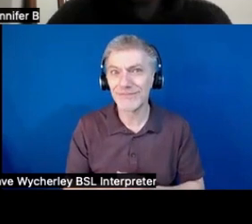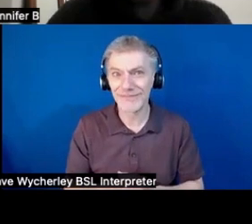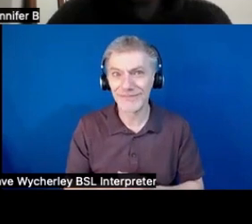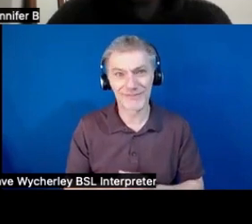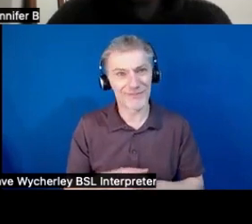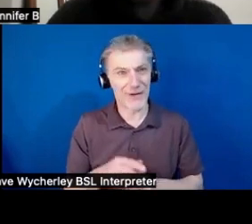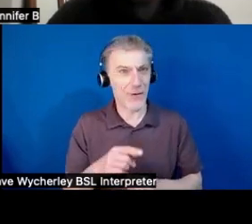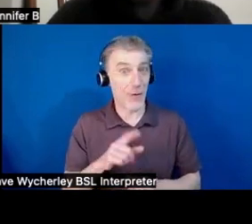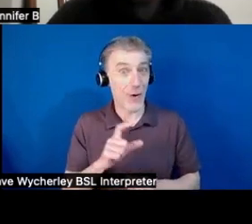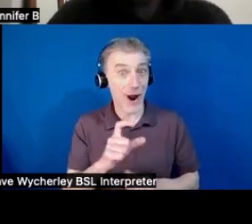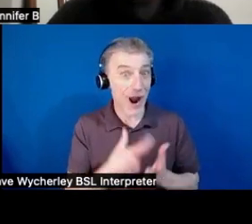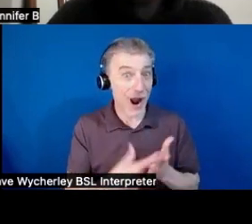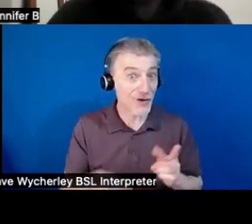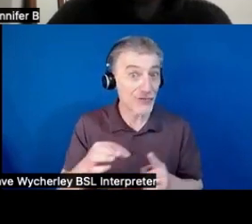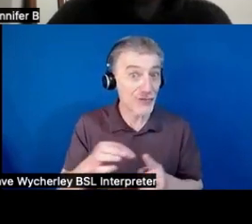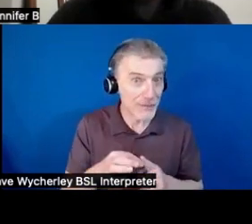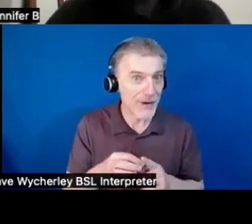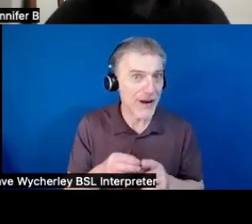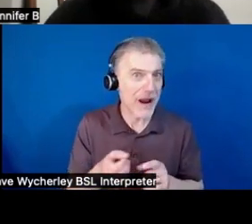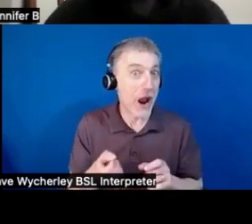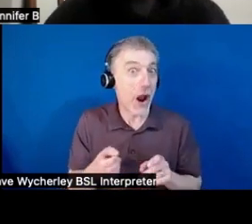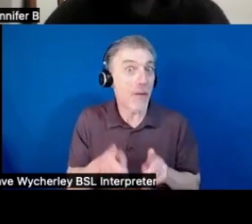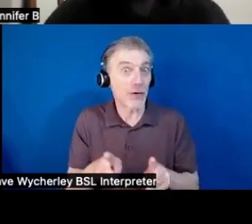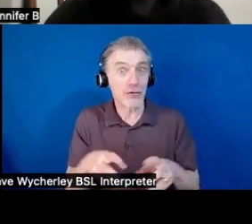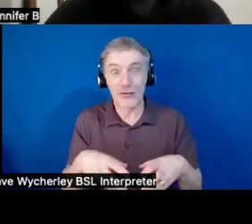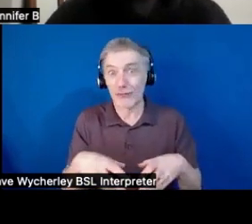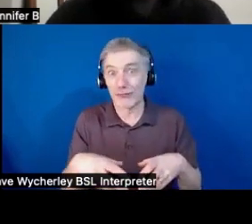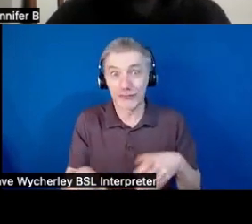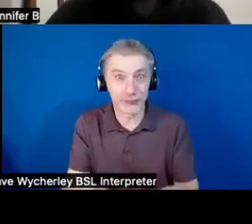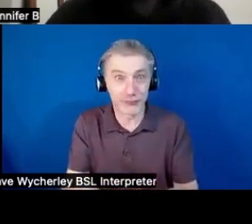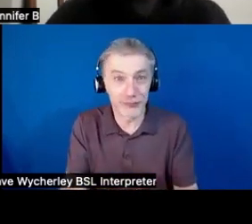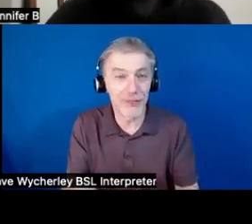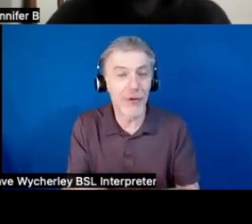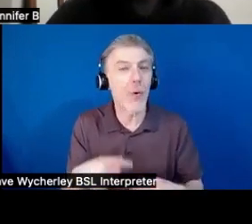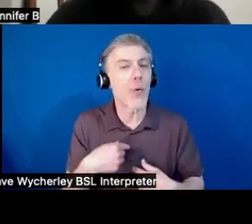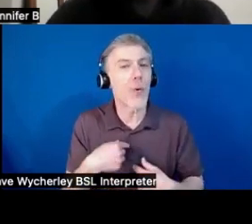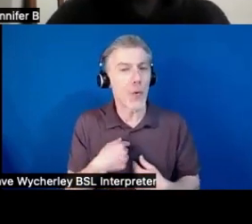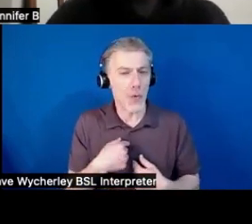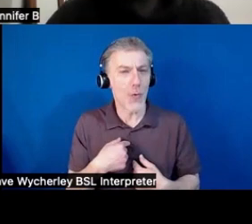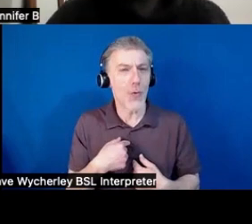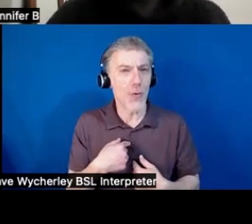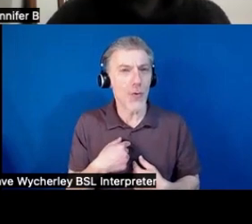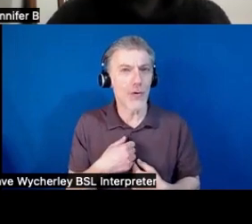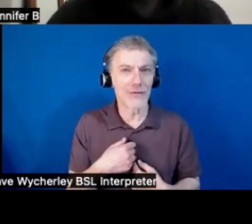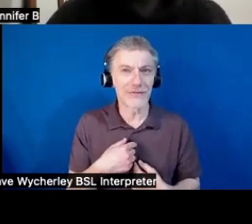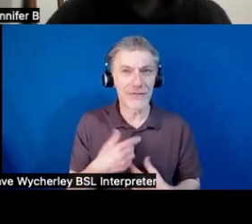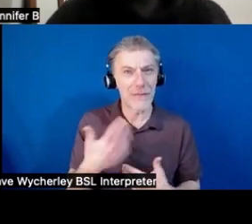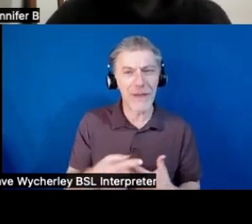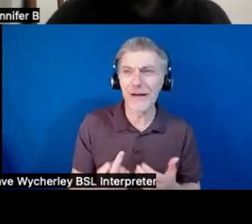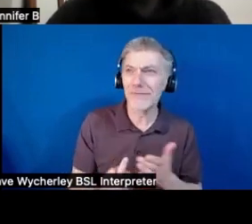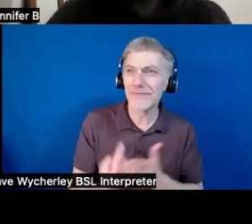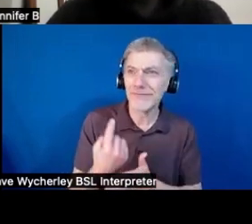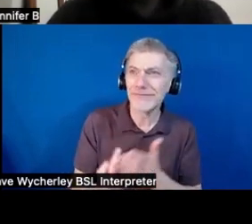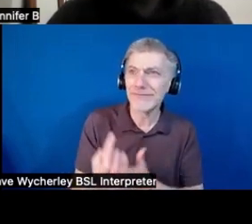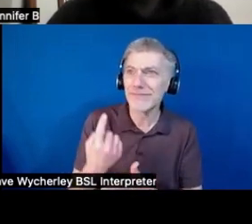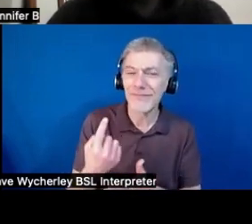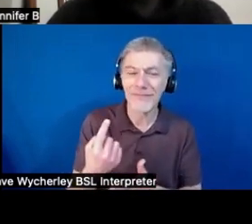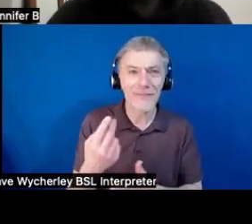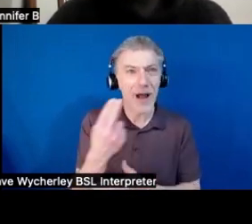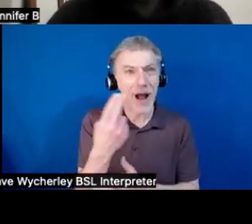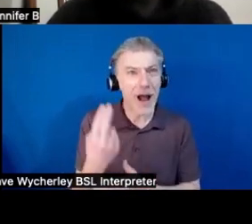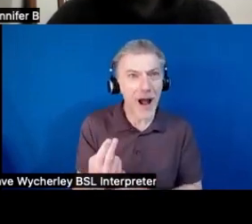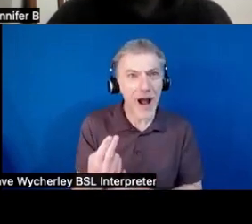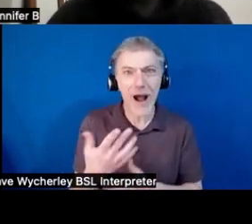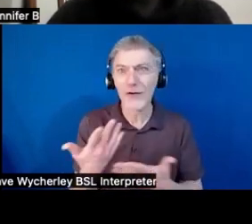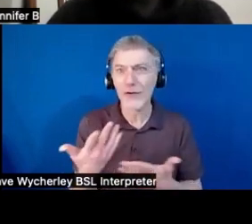This has come up again, like I was saying, in so many kind of Crip-made pieces of writing and art. And